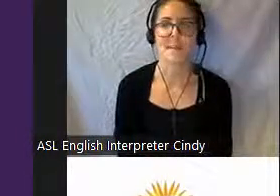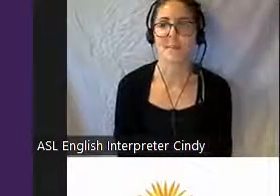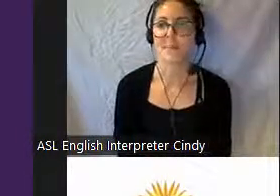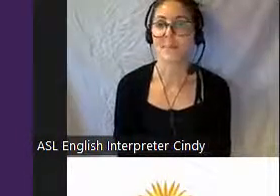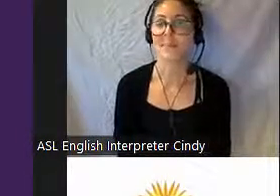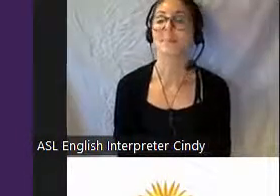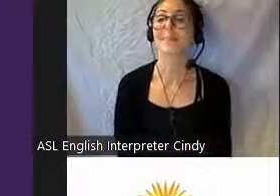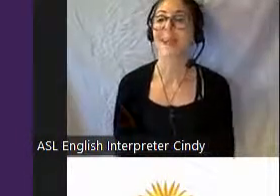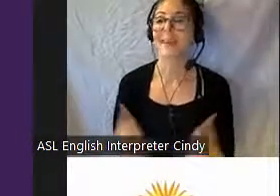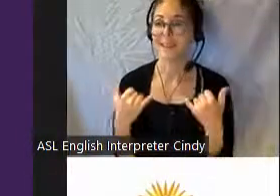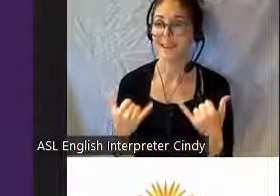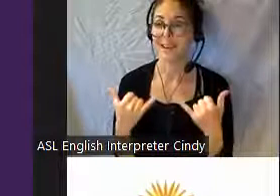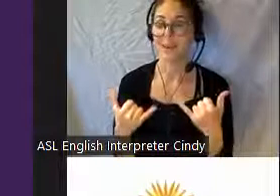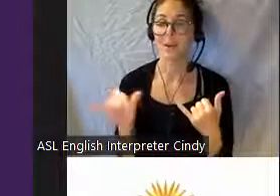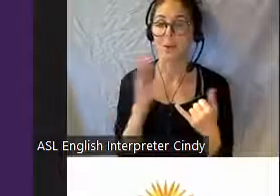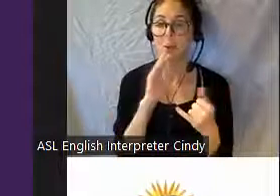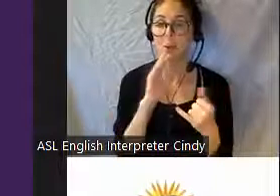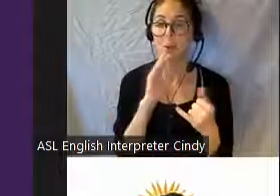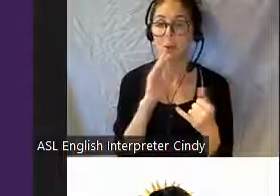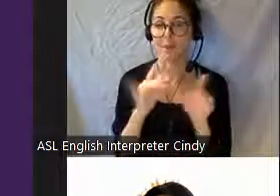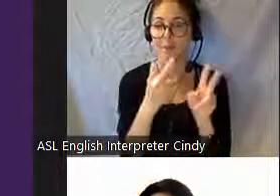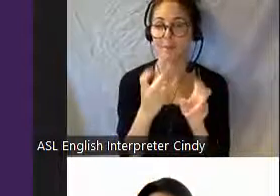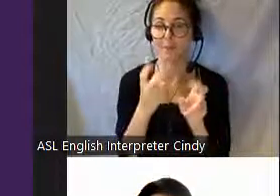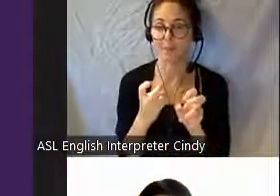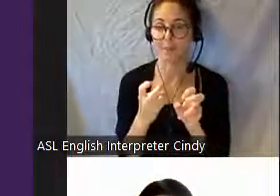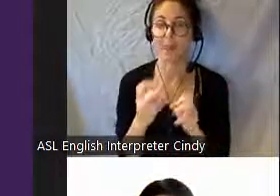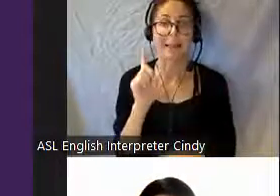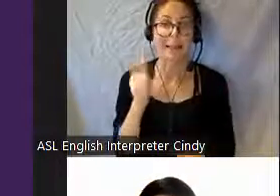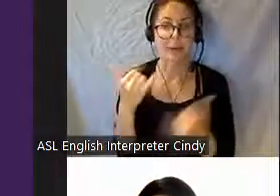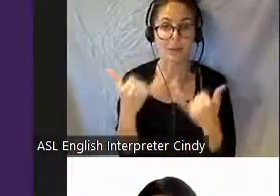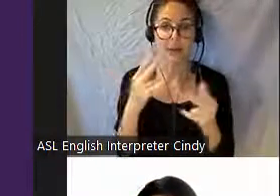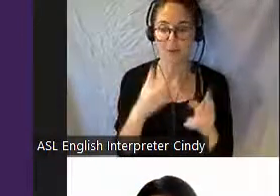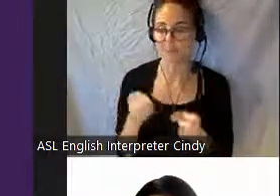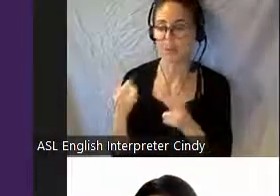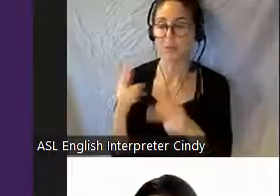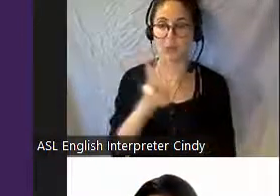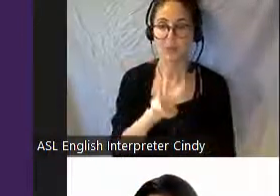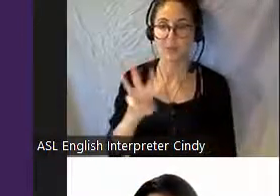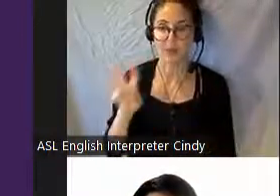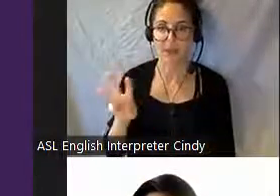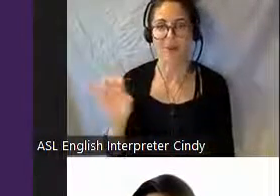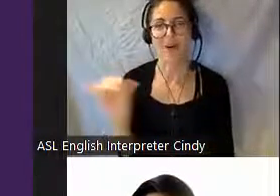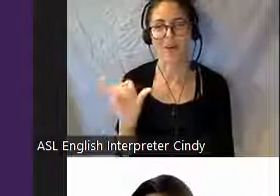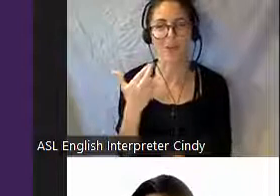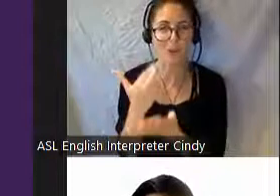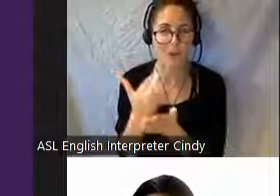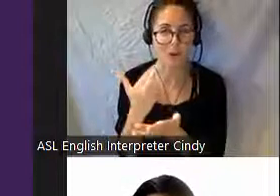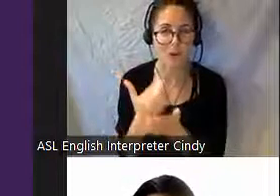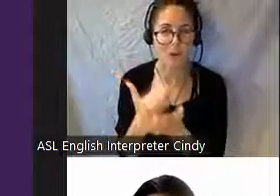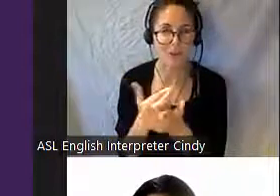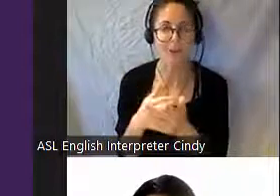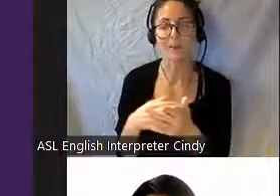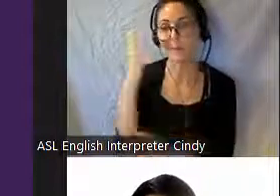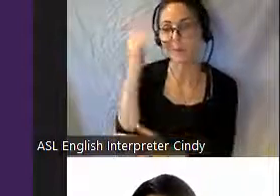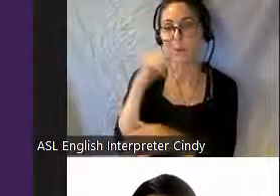being recorded, so it will be posted on our website later today with all the other resources that our speaker will be sharing